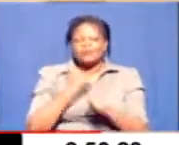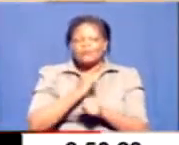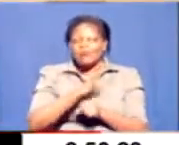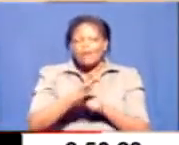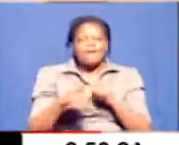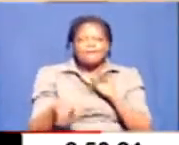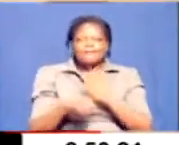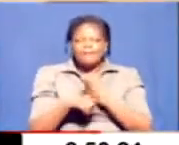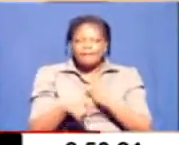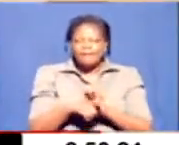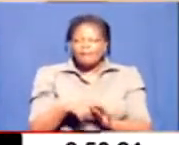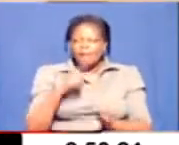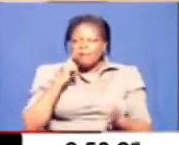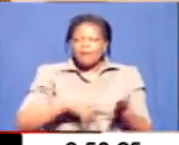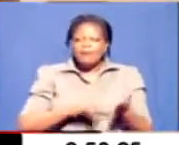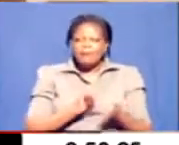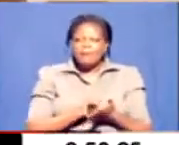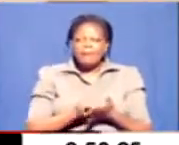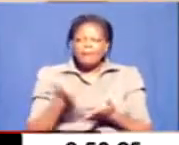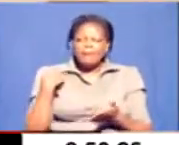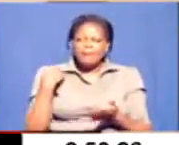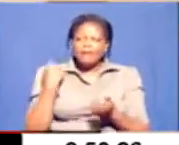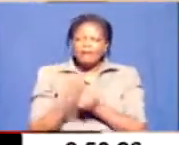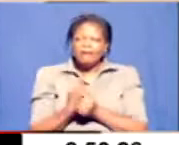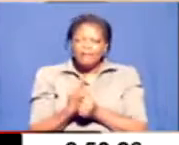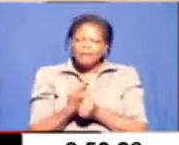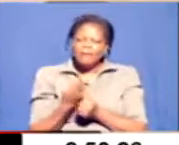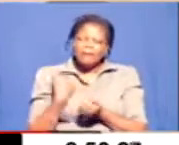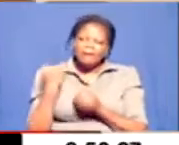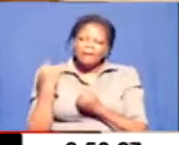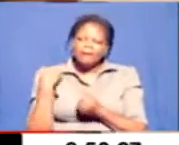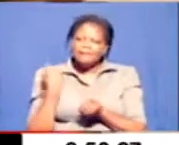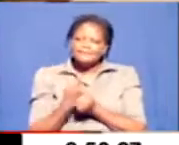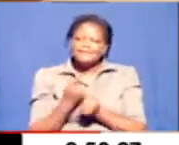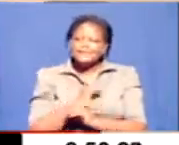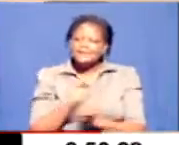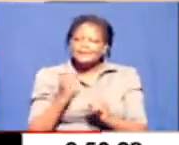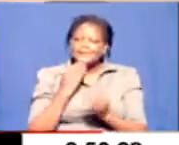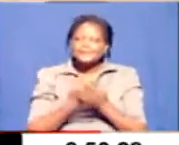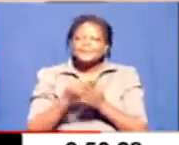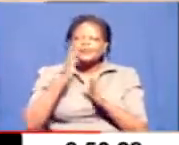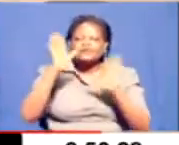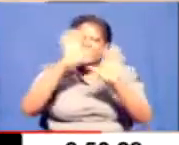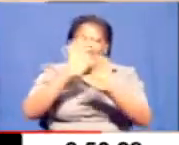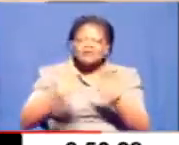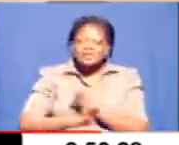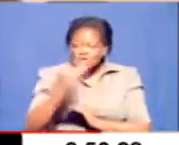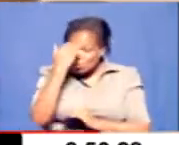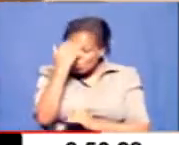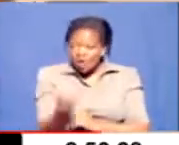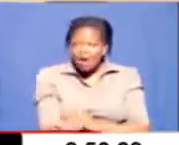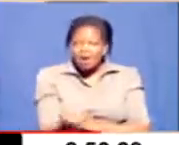kwamba ingawa nimechukua namba ile yenye si kwa natarajia, pia nashukuru Mungu kwa yote kwa sababu